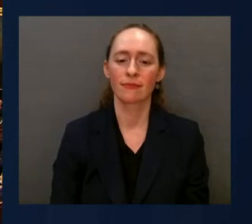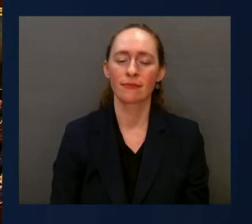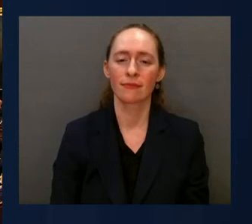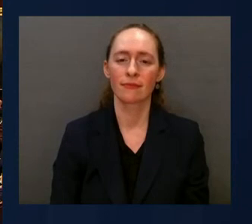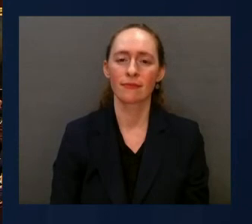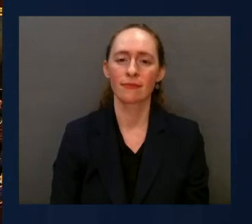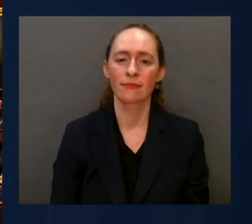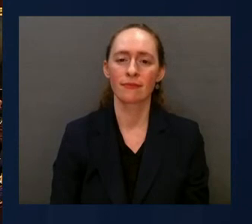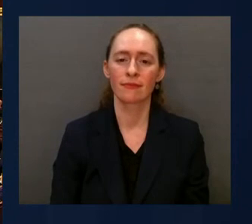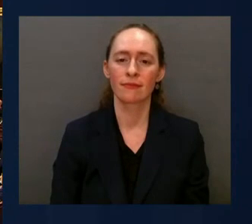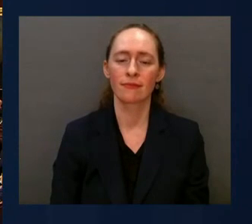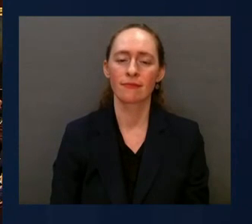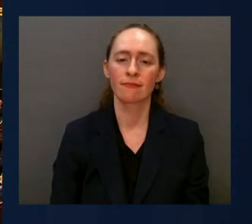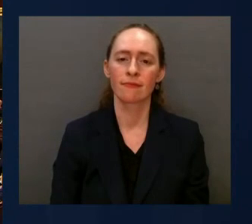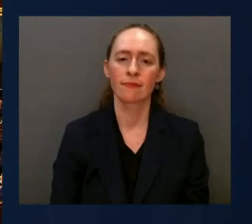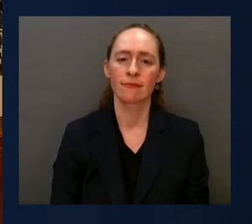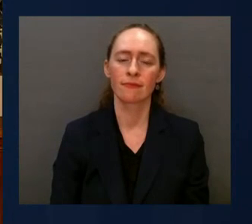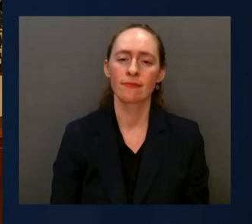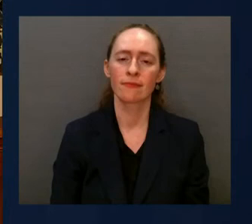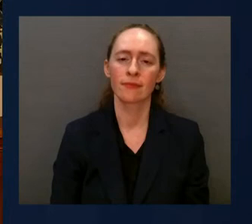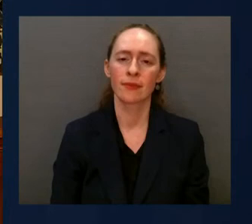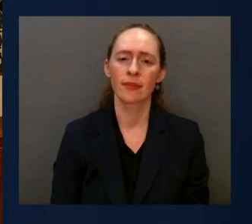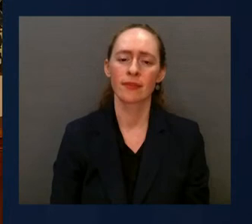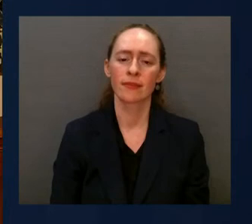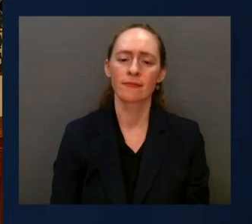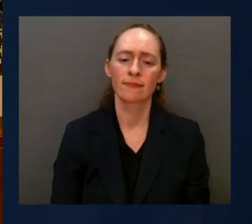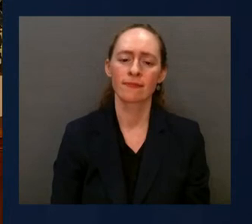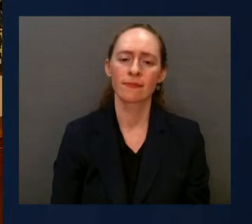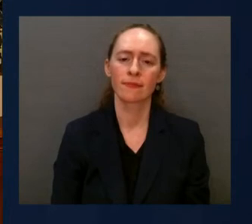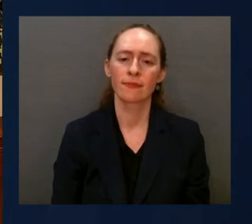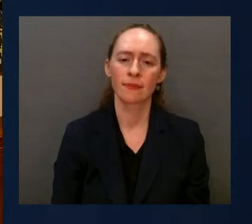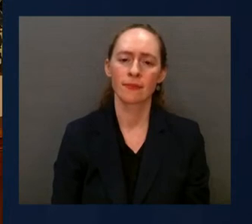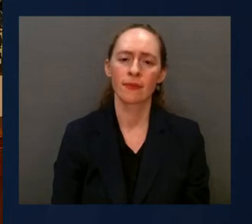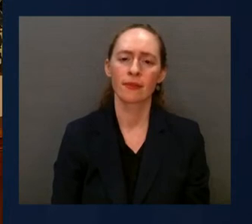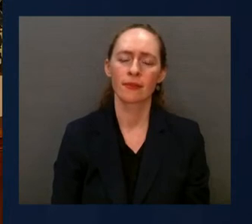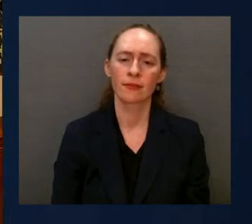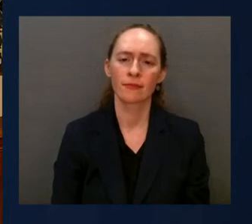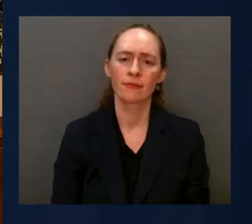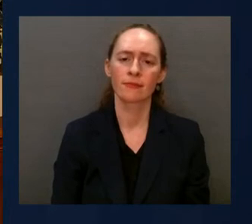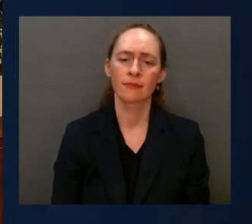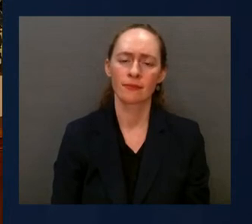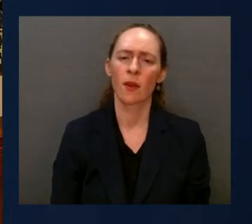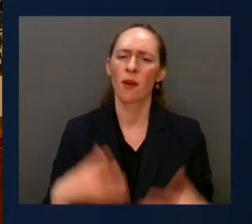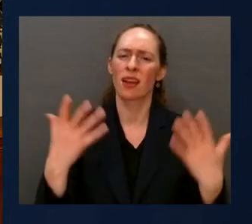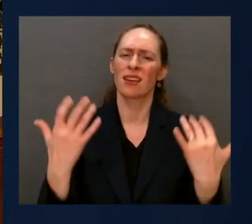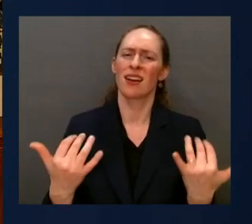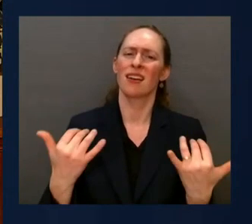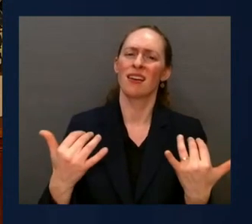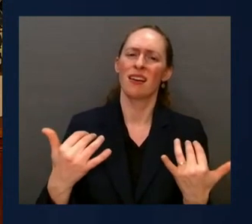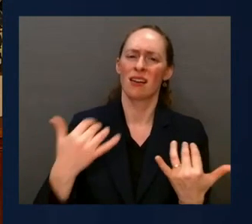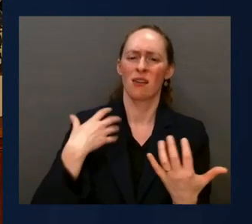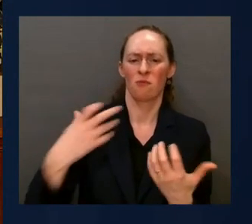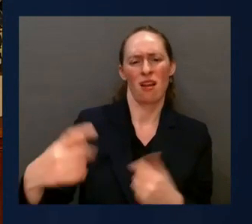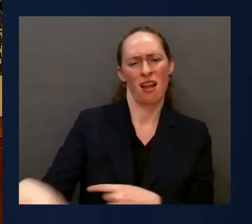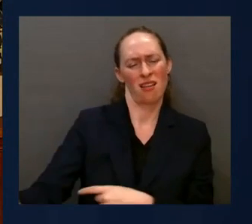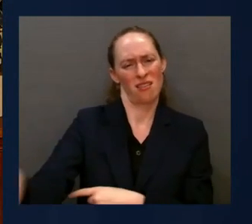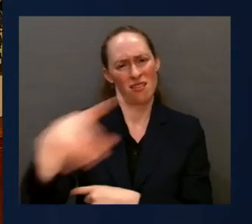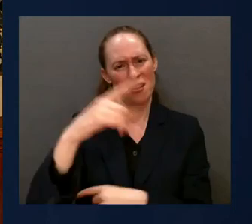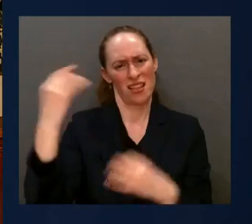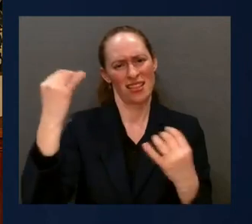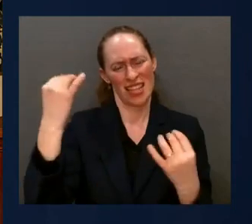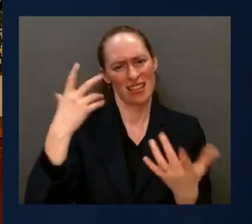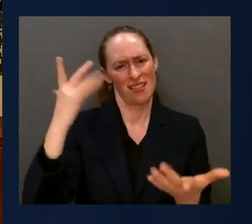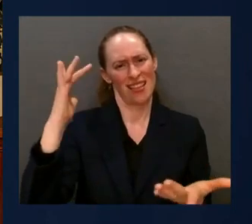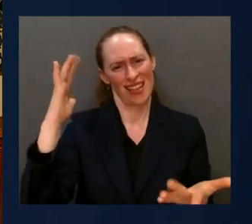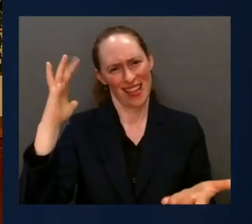So let's launch a major surge to stop fentanyl production and the sale and trafficking, with more drug detection machines,